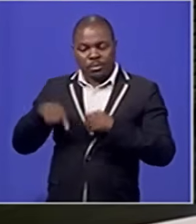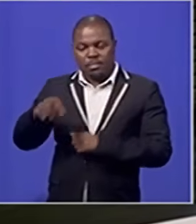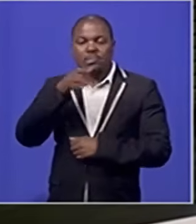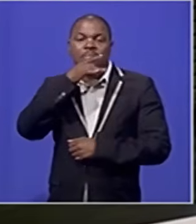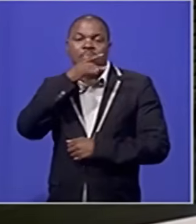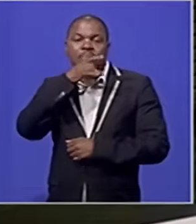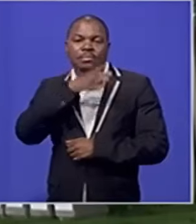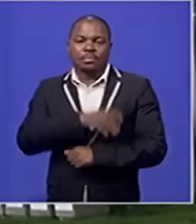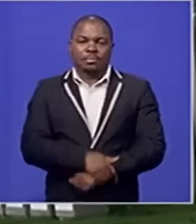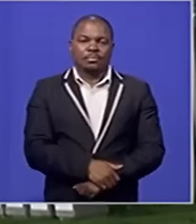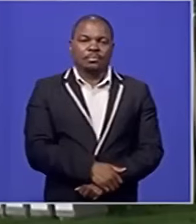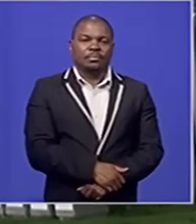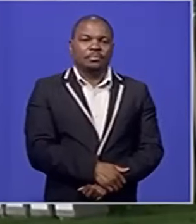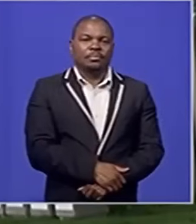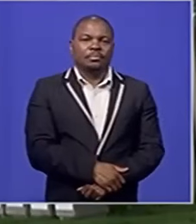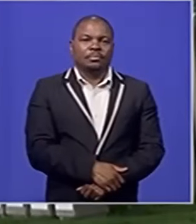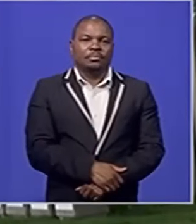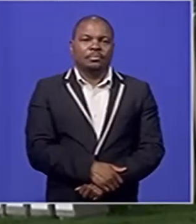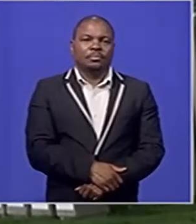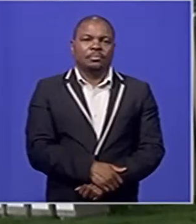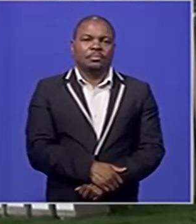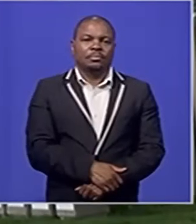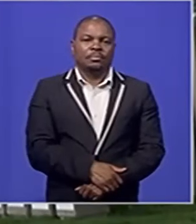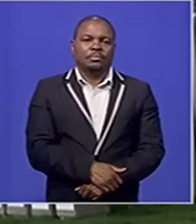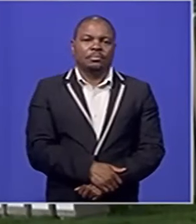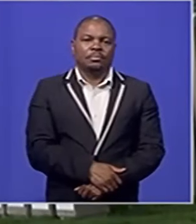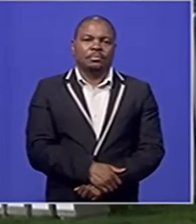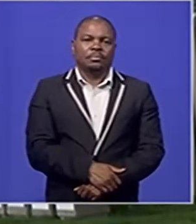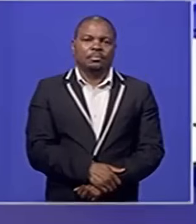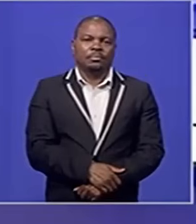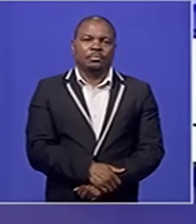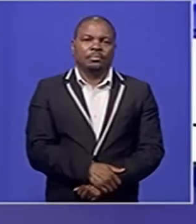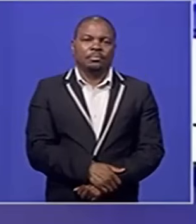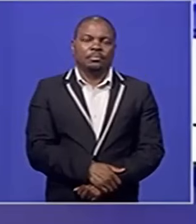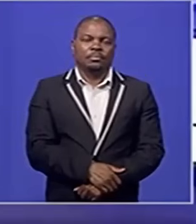Sello Ramalatla wa ditaba tša SABC Alexandra.